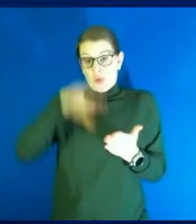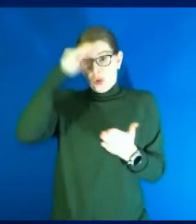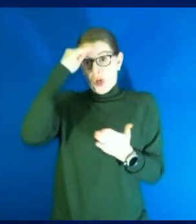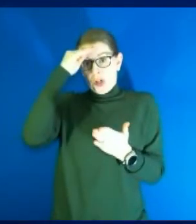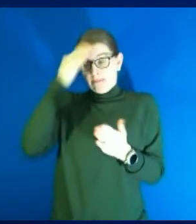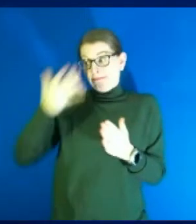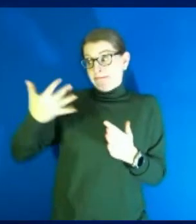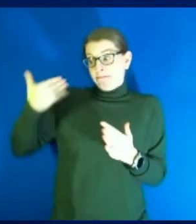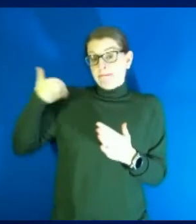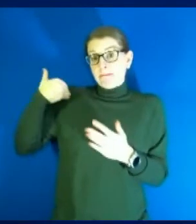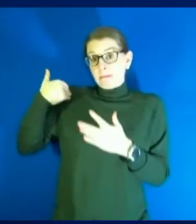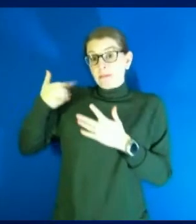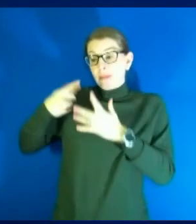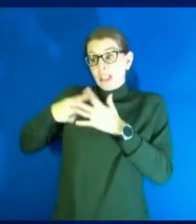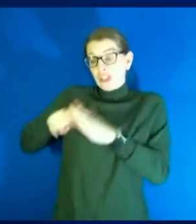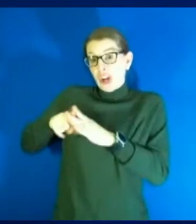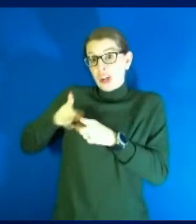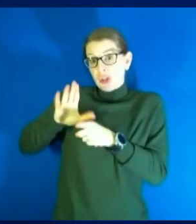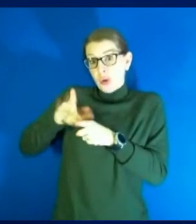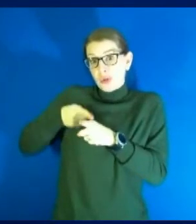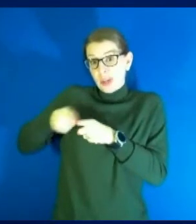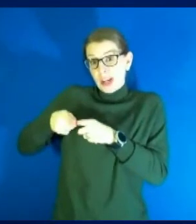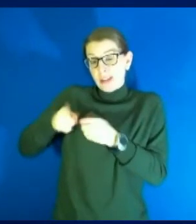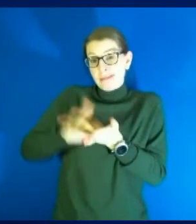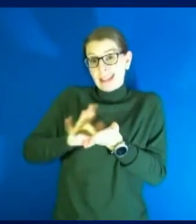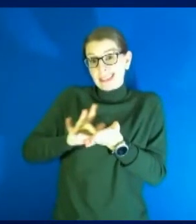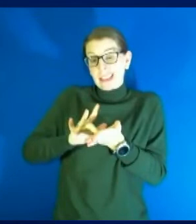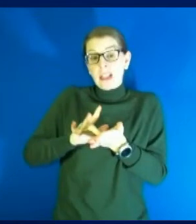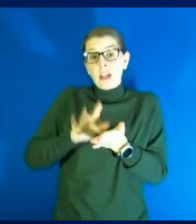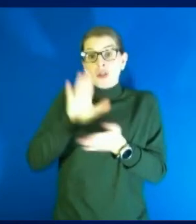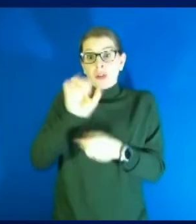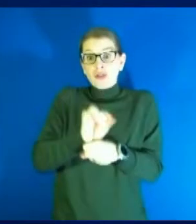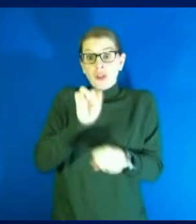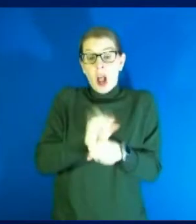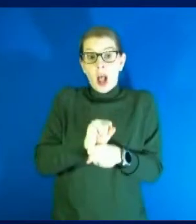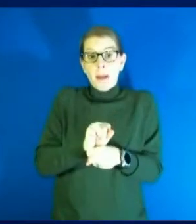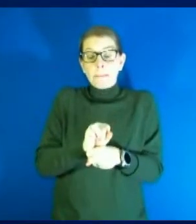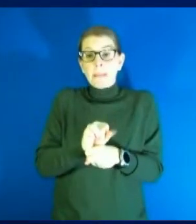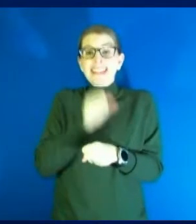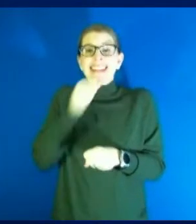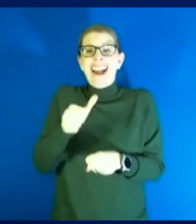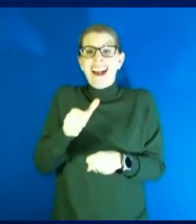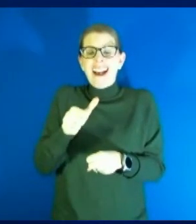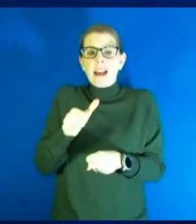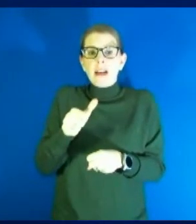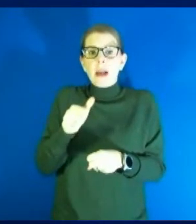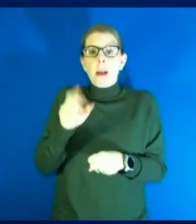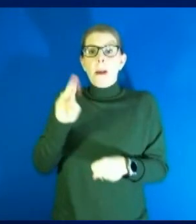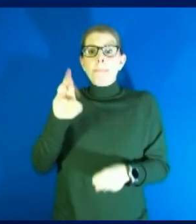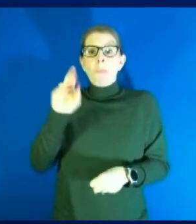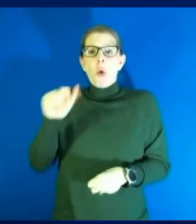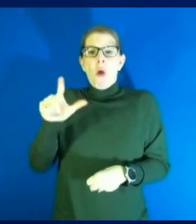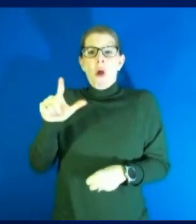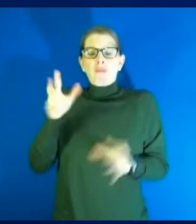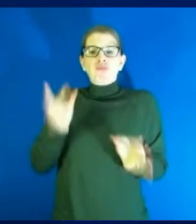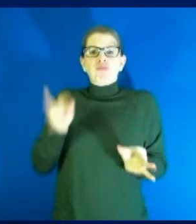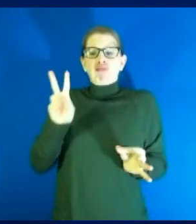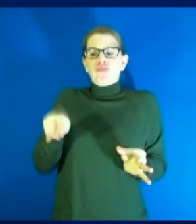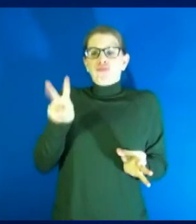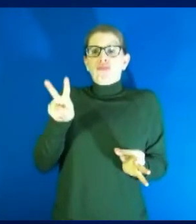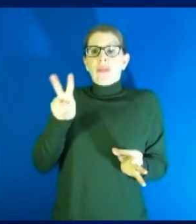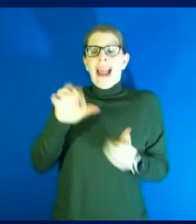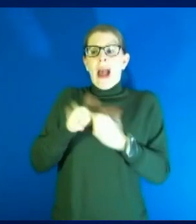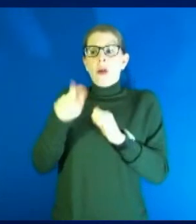career in emergency medicine is that your job is not to kind of make moral judgments about how people have been living their lives.